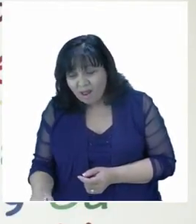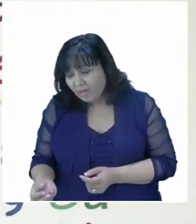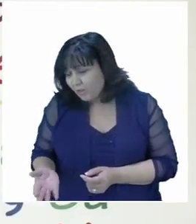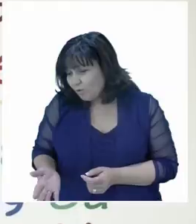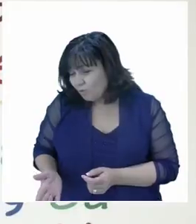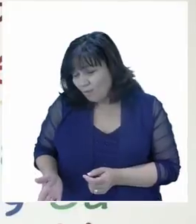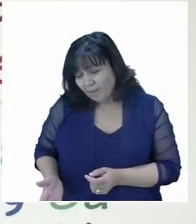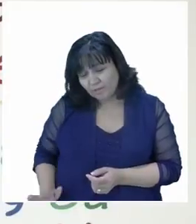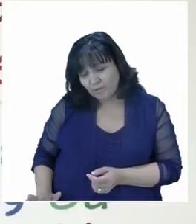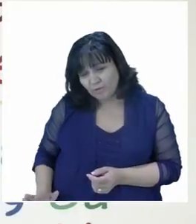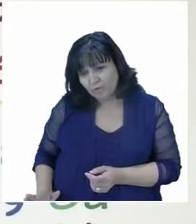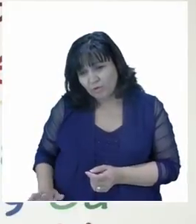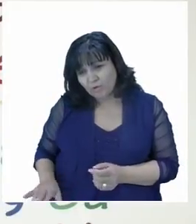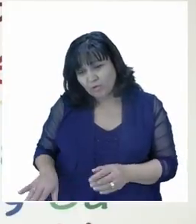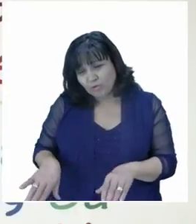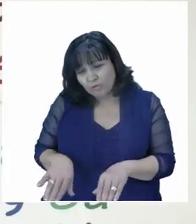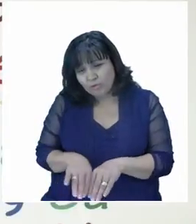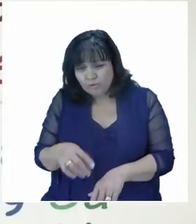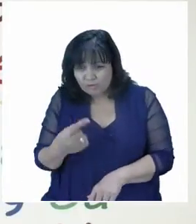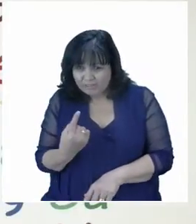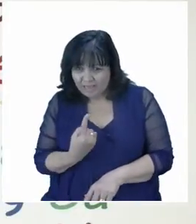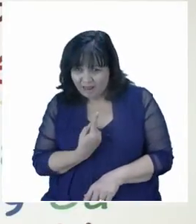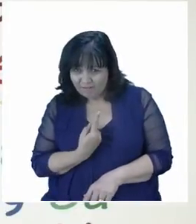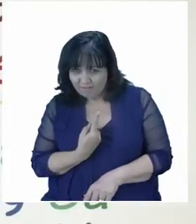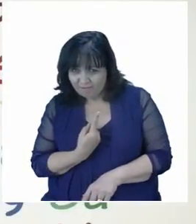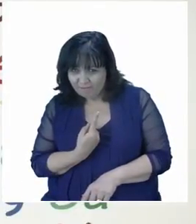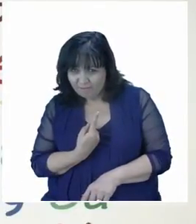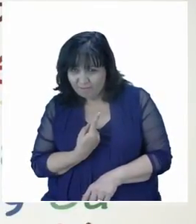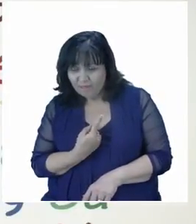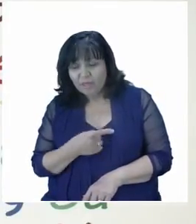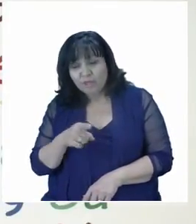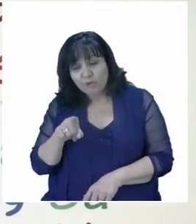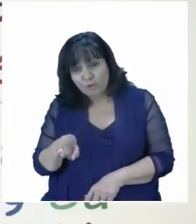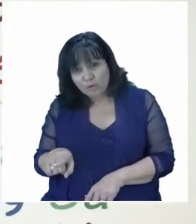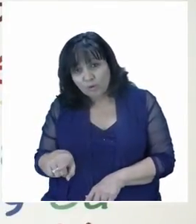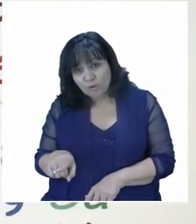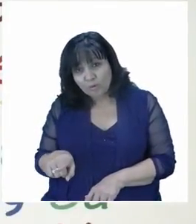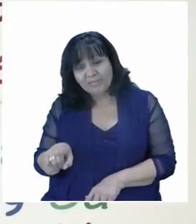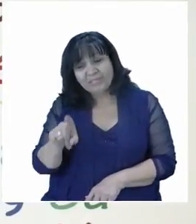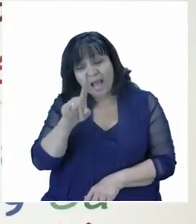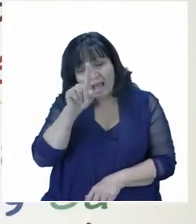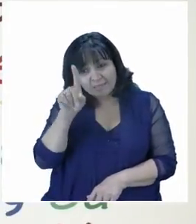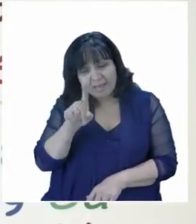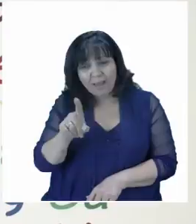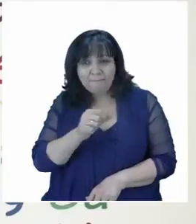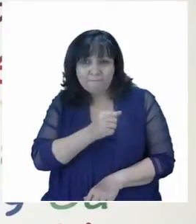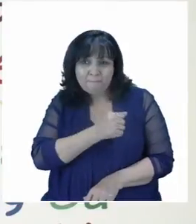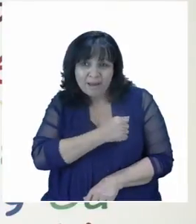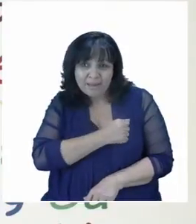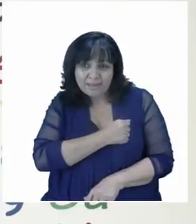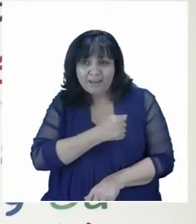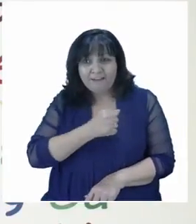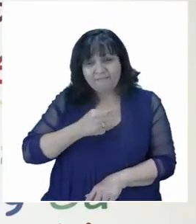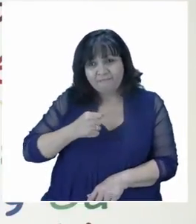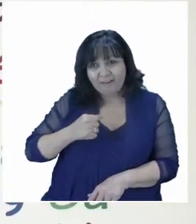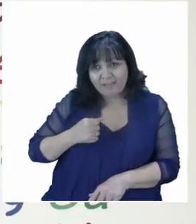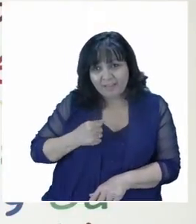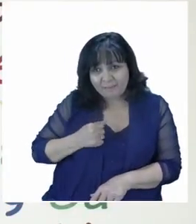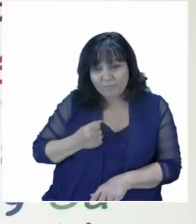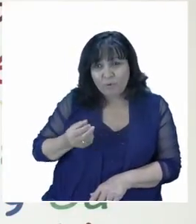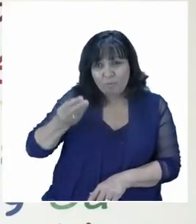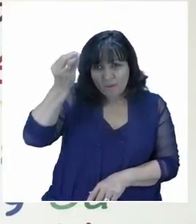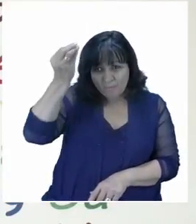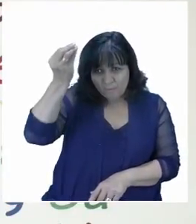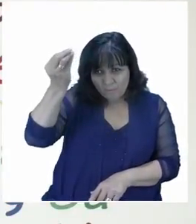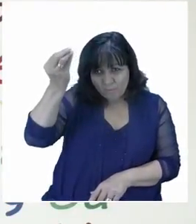scissors by yourselves. You are going to need an adult or a big boy or girl